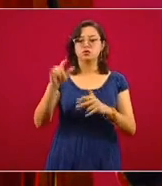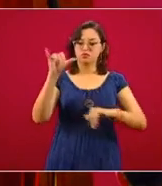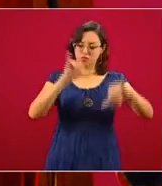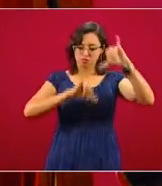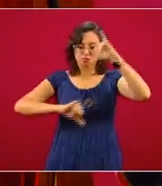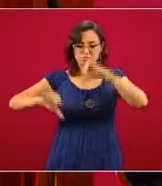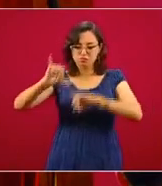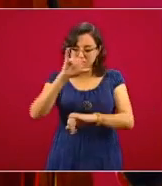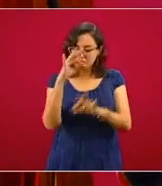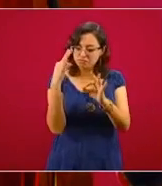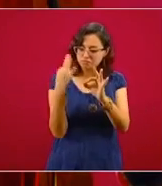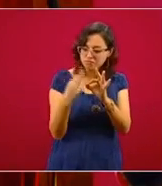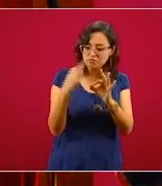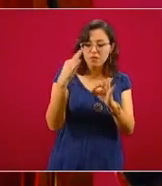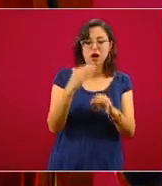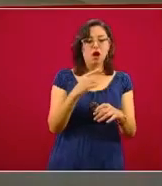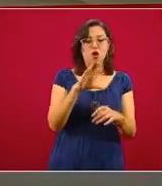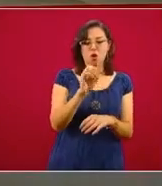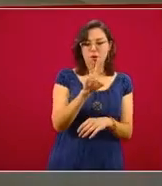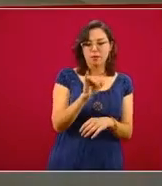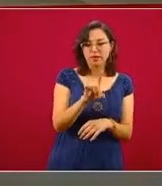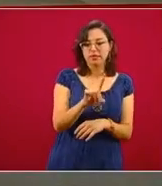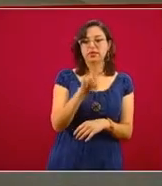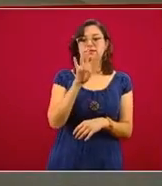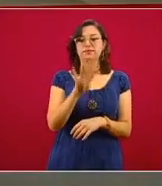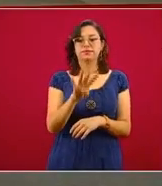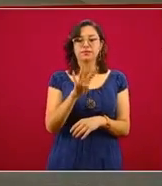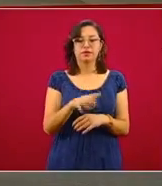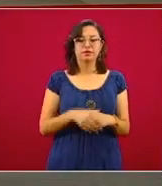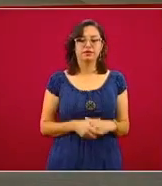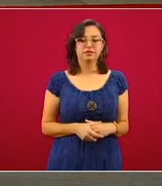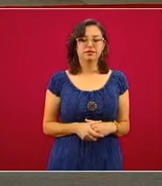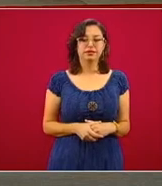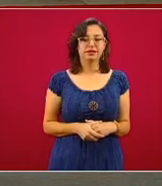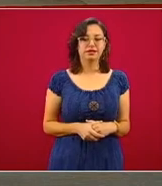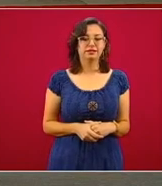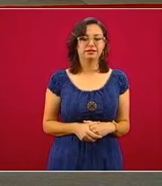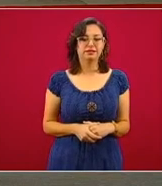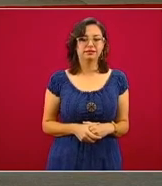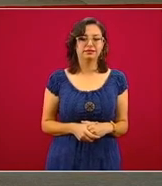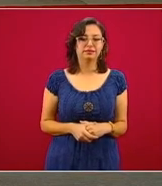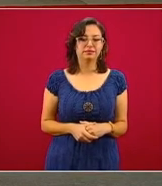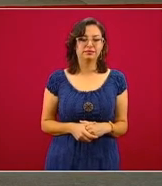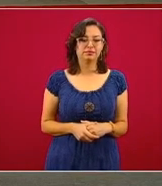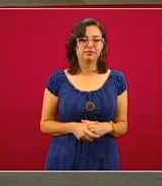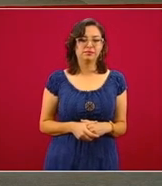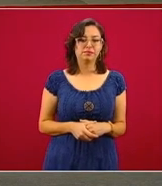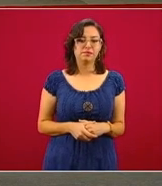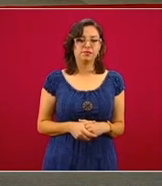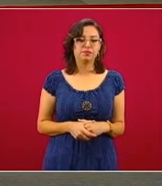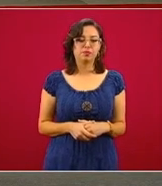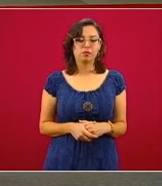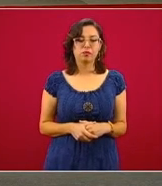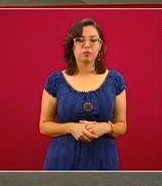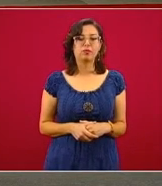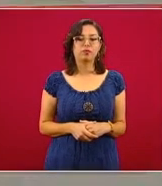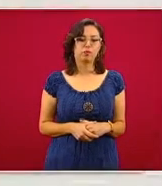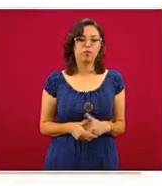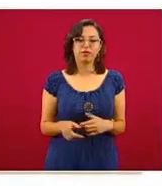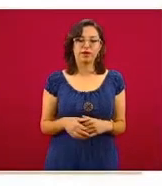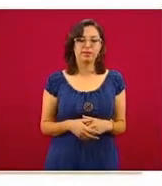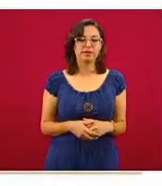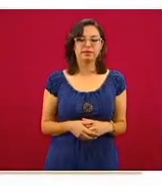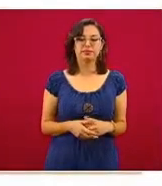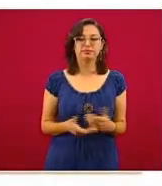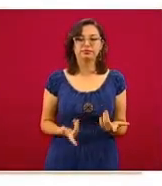which was the date in which Mexico developed and had available the test for confirming the